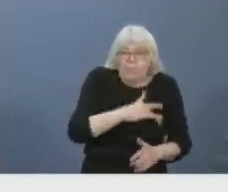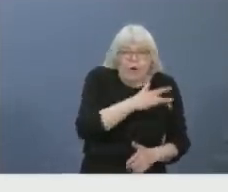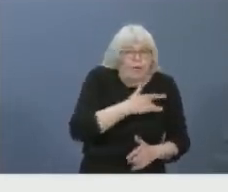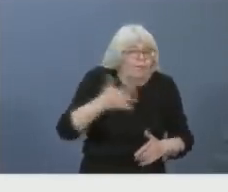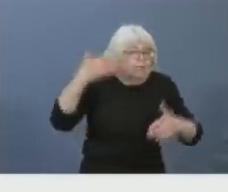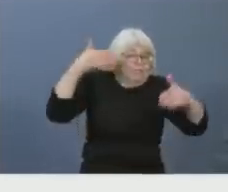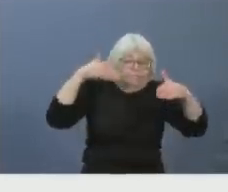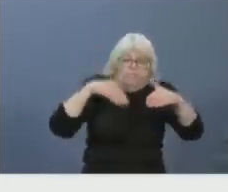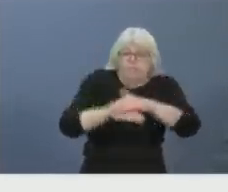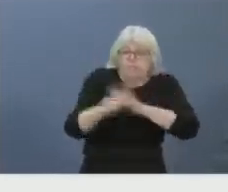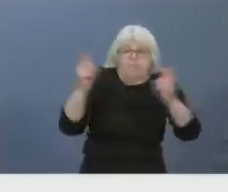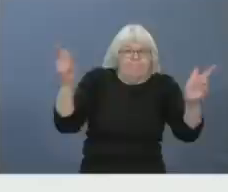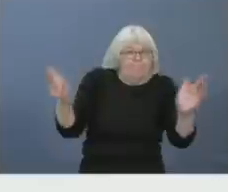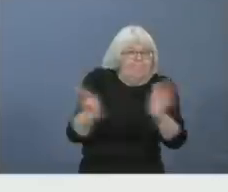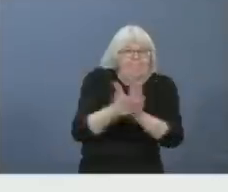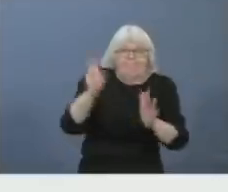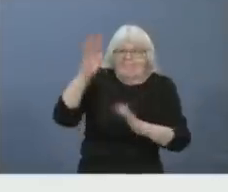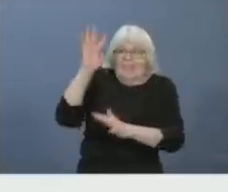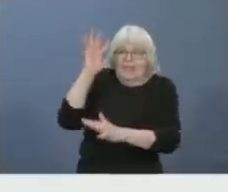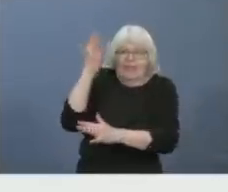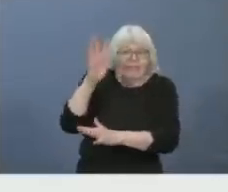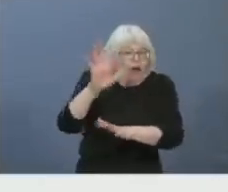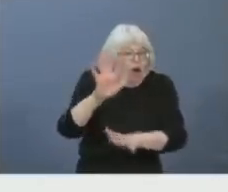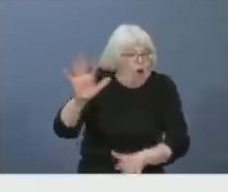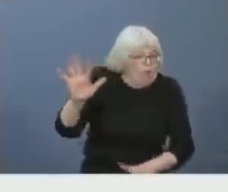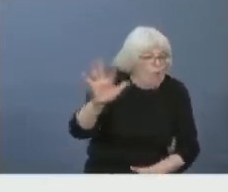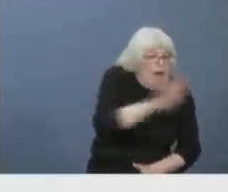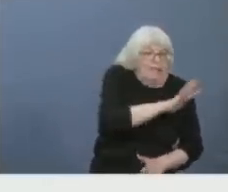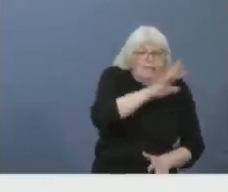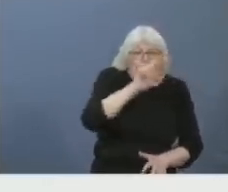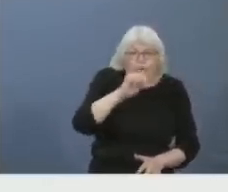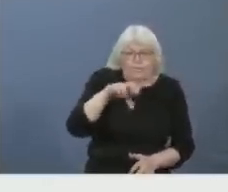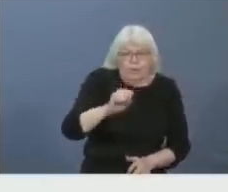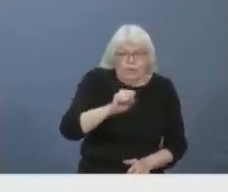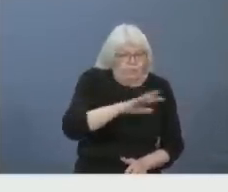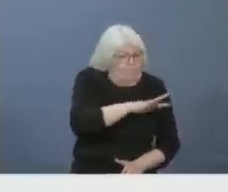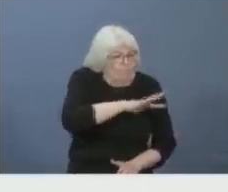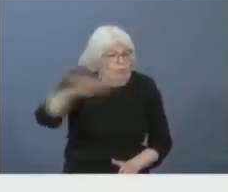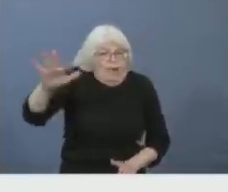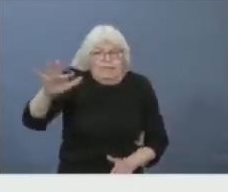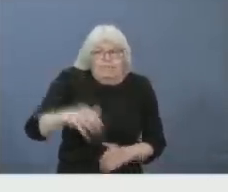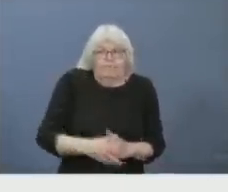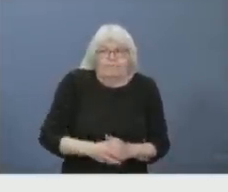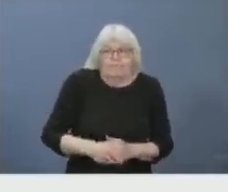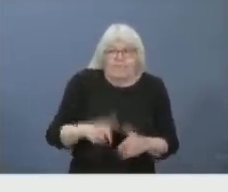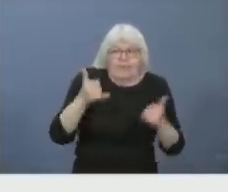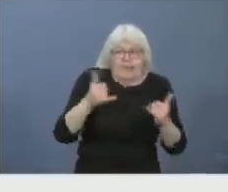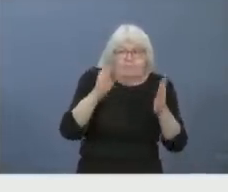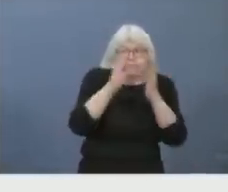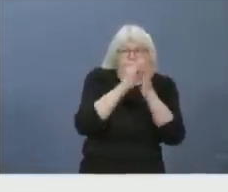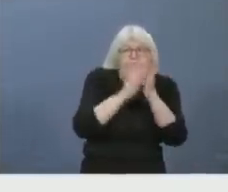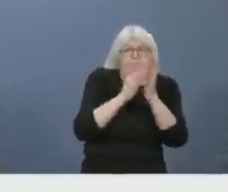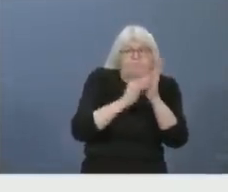it's a province-wide ban, and the activities are extensive, but we'll put the full release out that will have full details on the